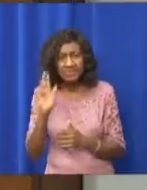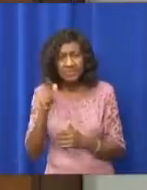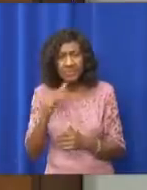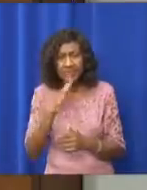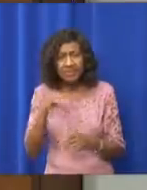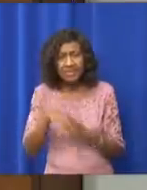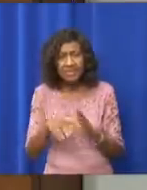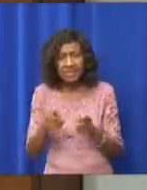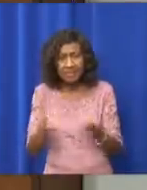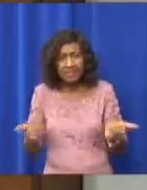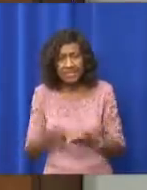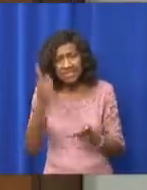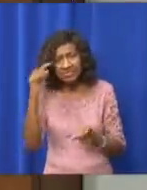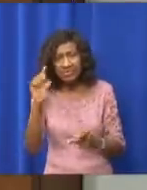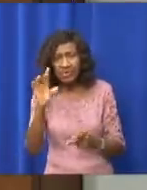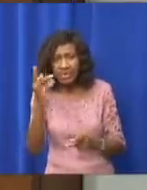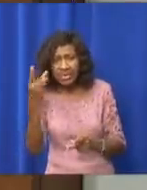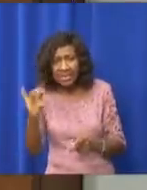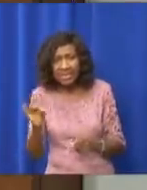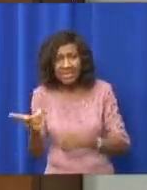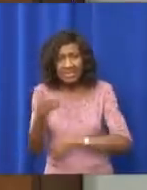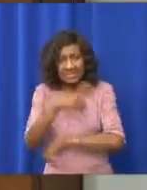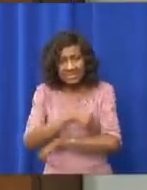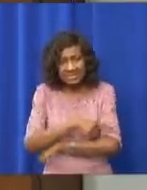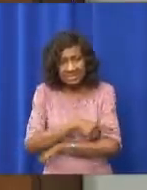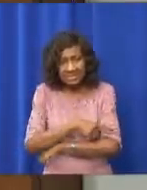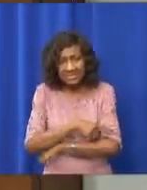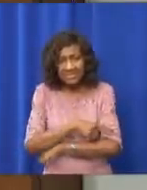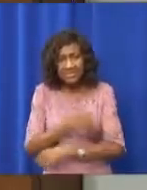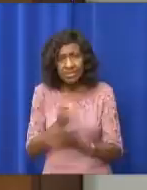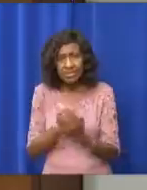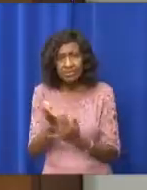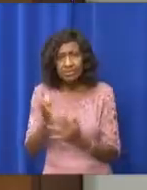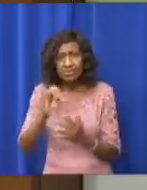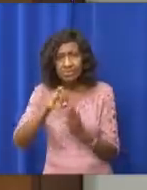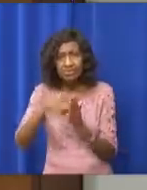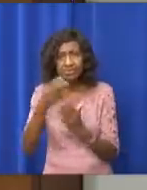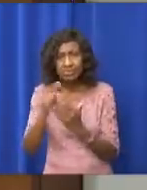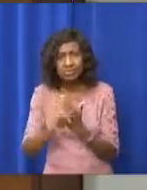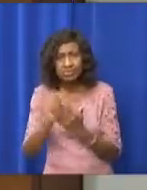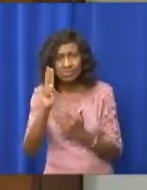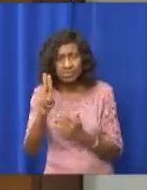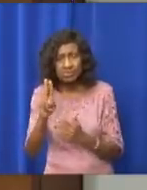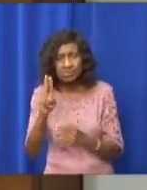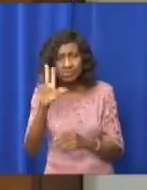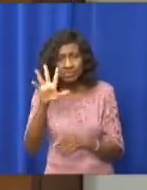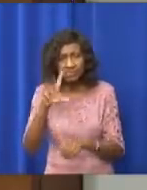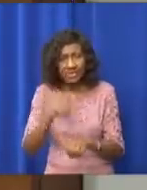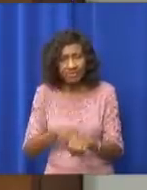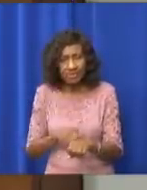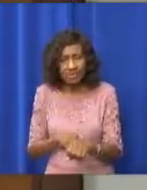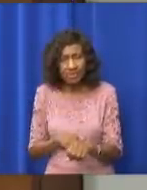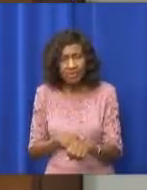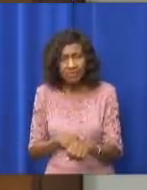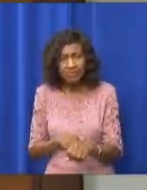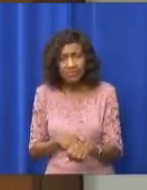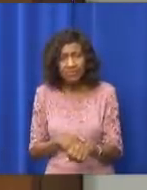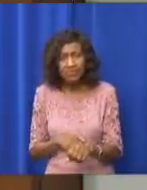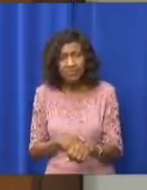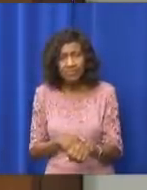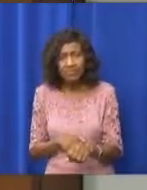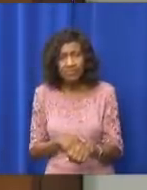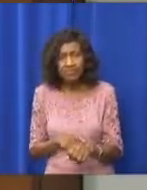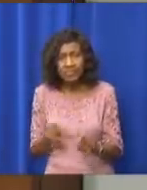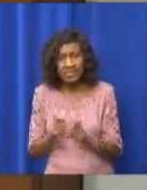place for 18 days through to the 2nd of June at 5 a.m. and will be subject to the following conditions. Just to mention